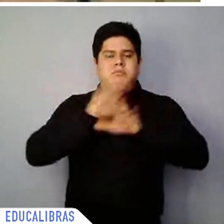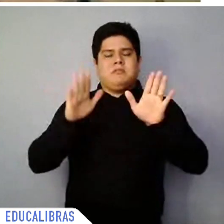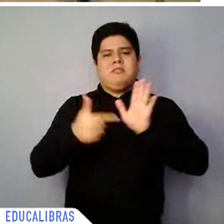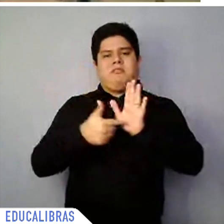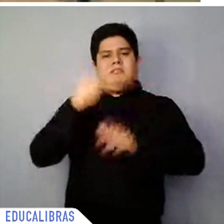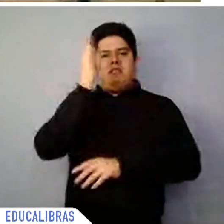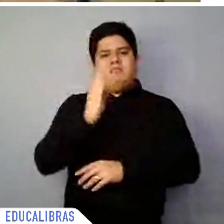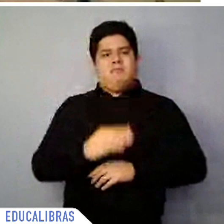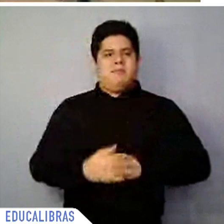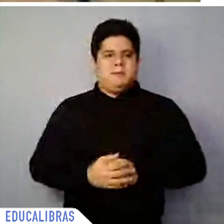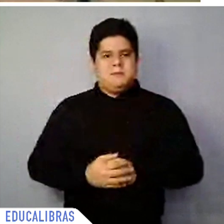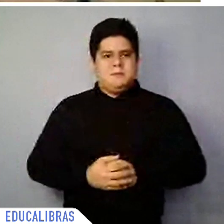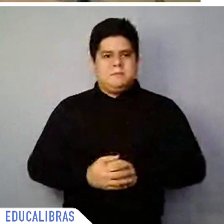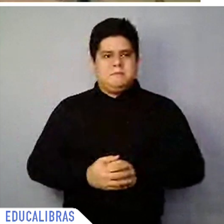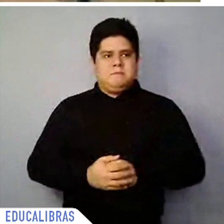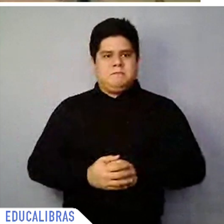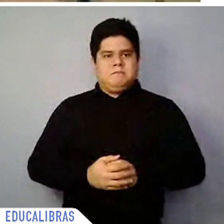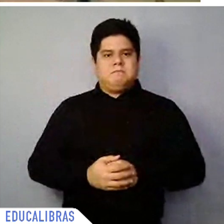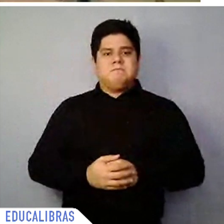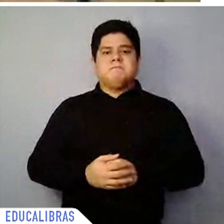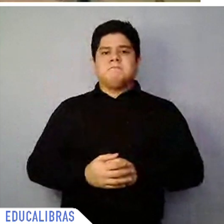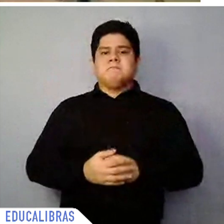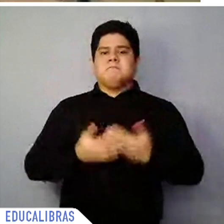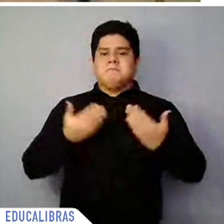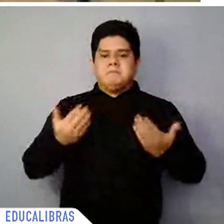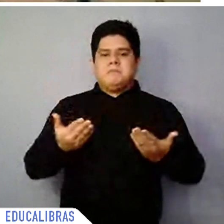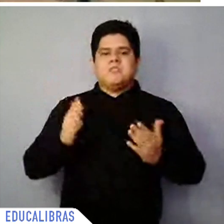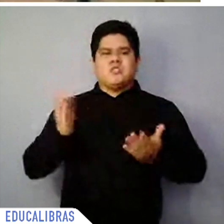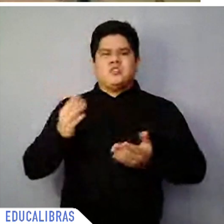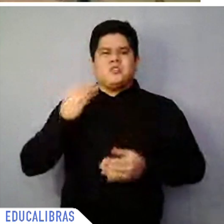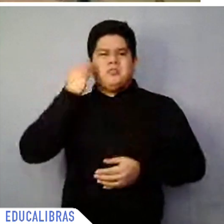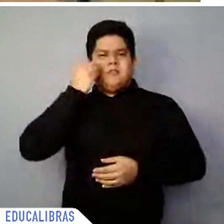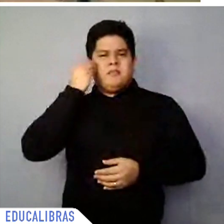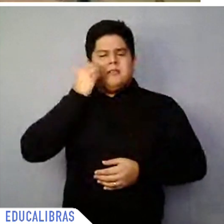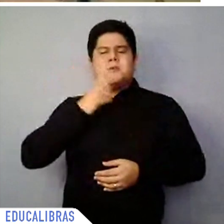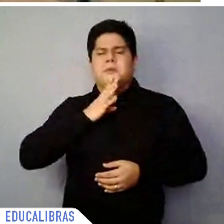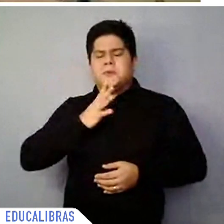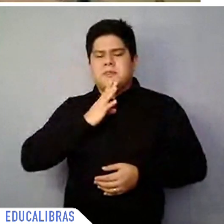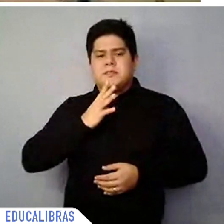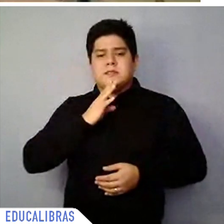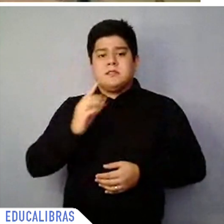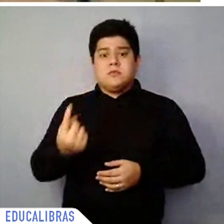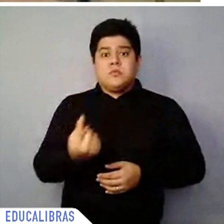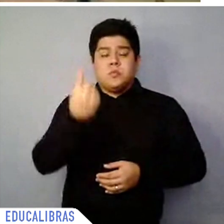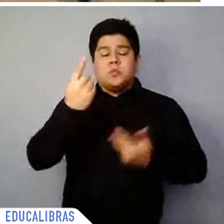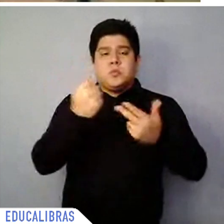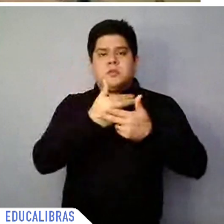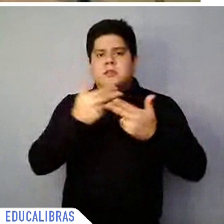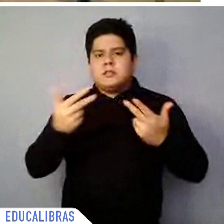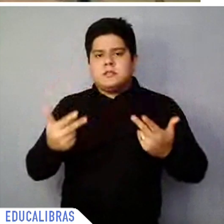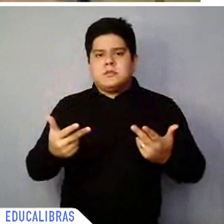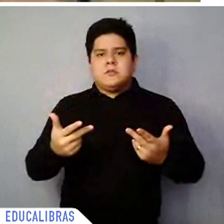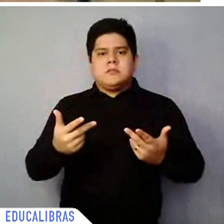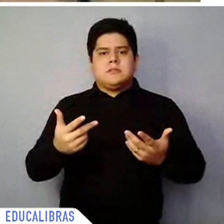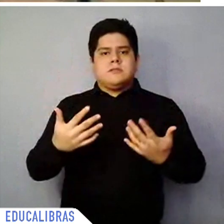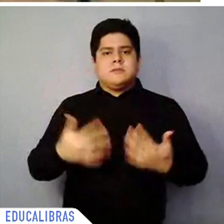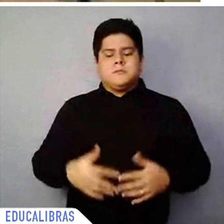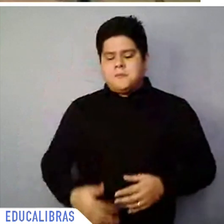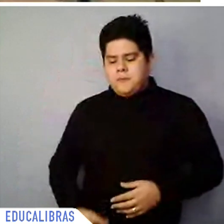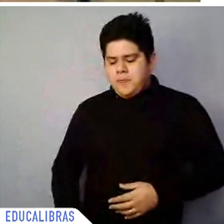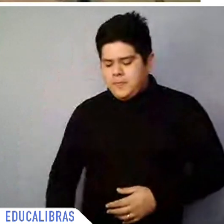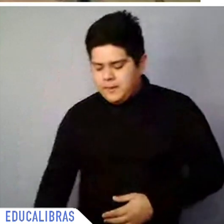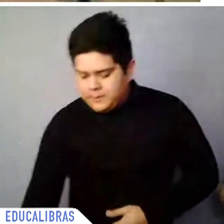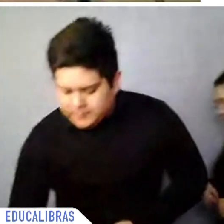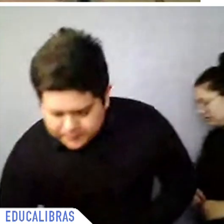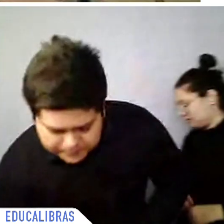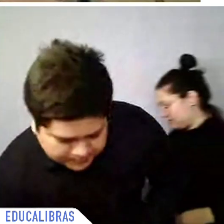social inequalities have been brought to the front of our attention. And one